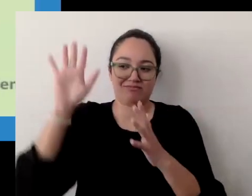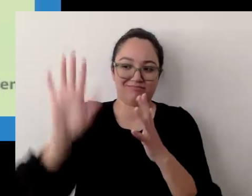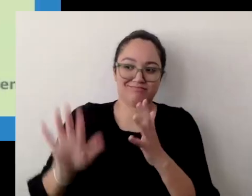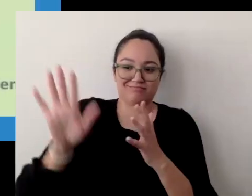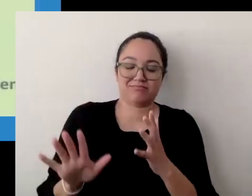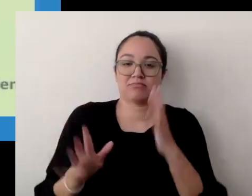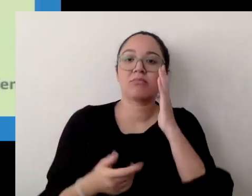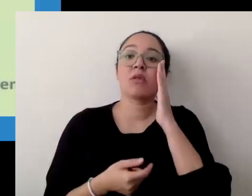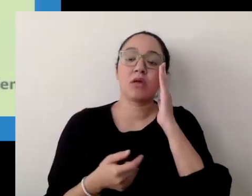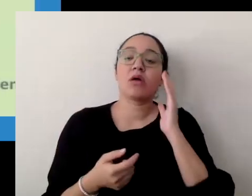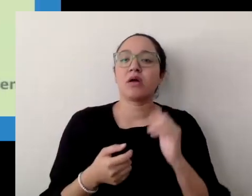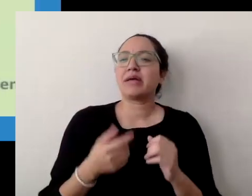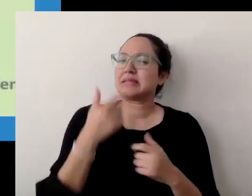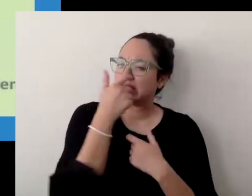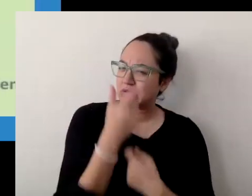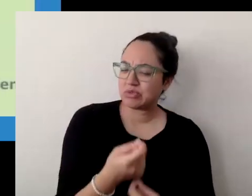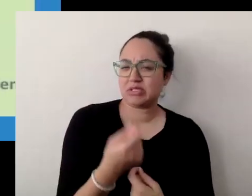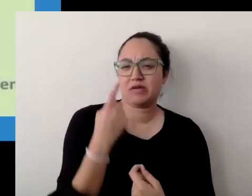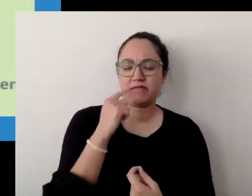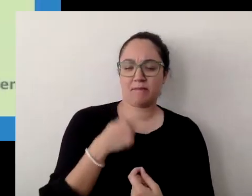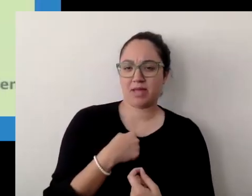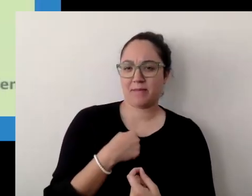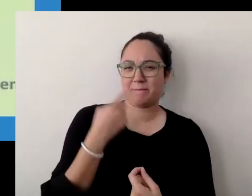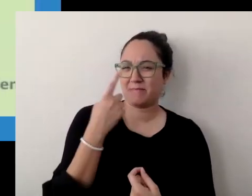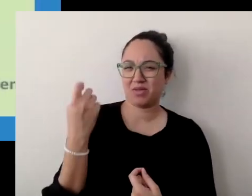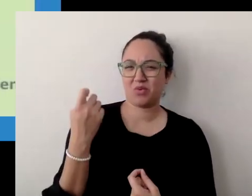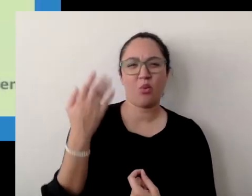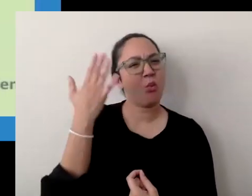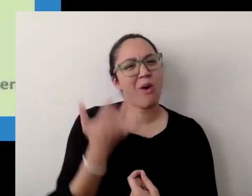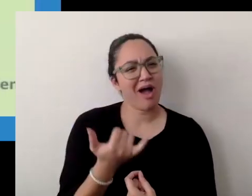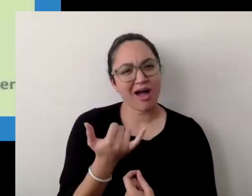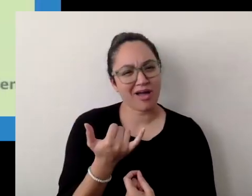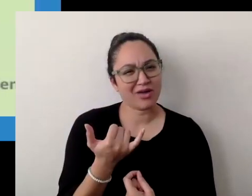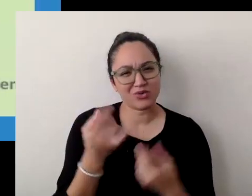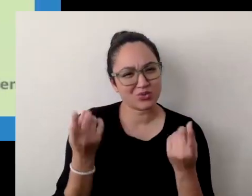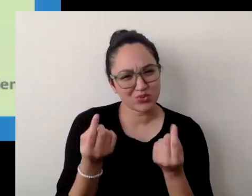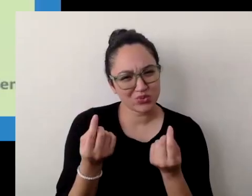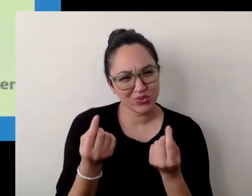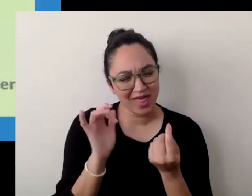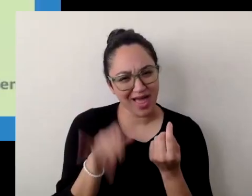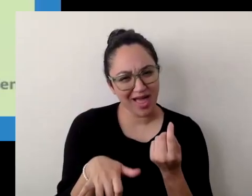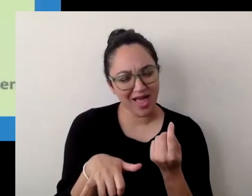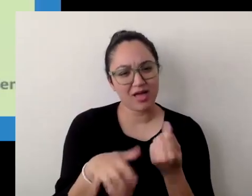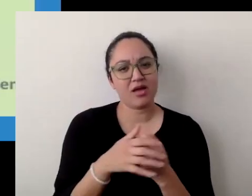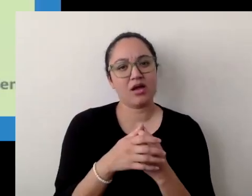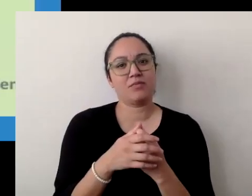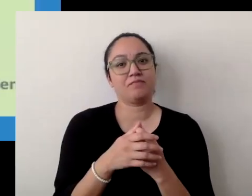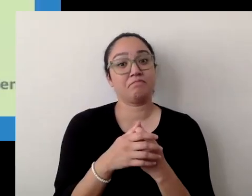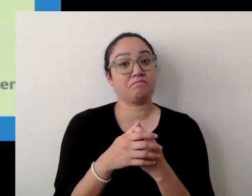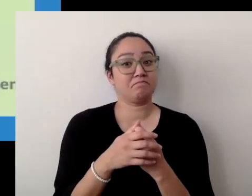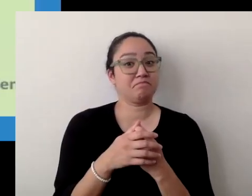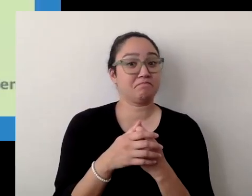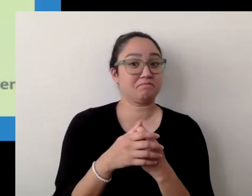Um, which is interesting to me because I'm wondering, why are they doing that? Is it because